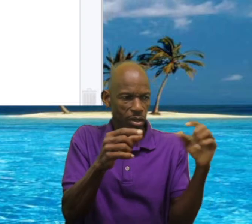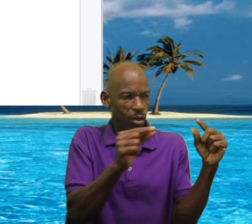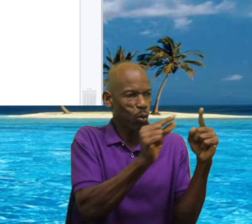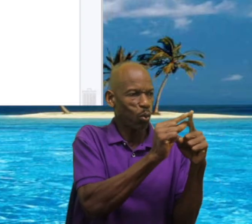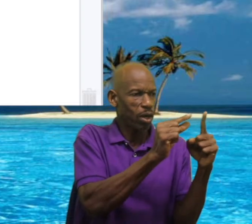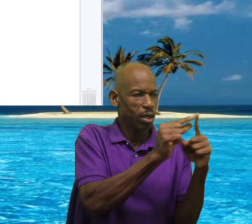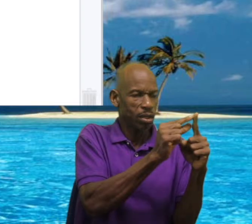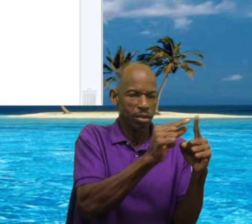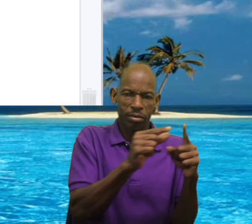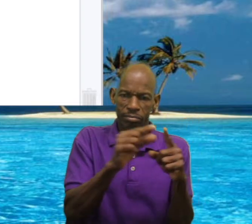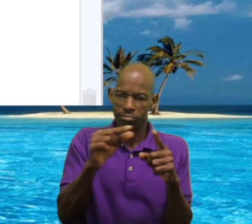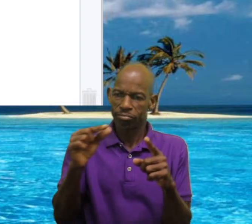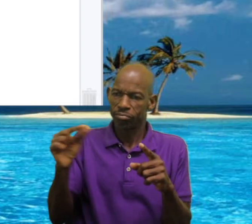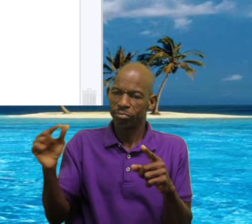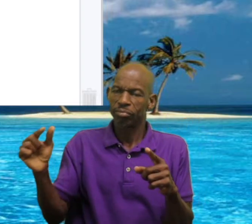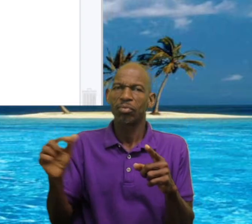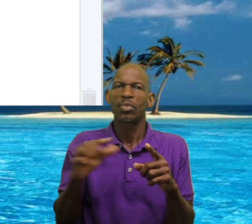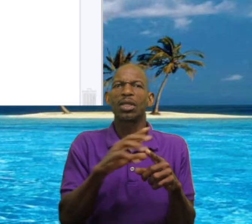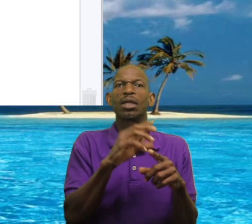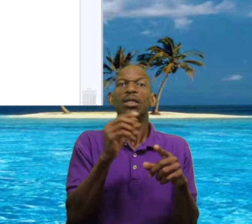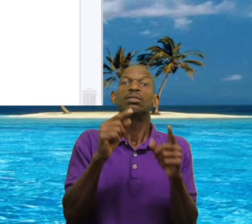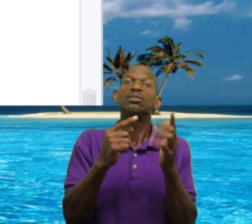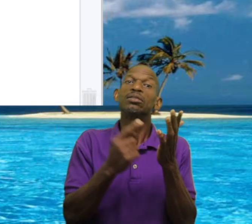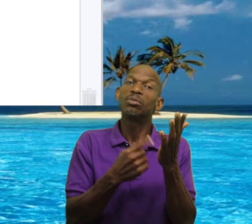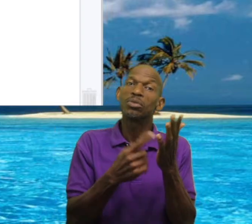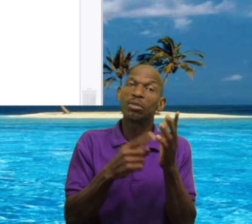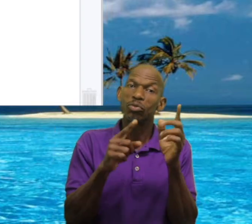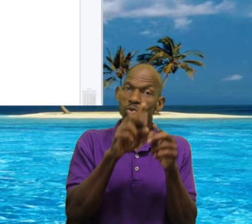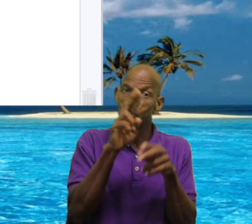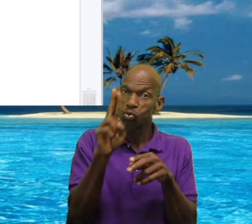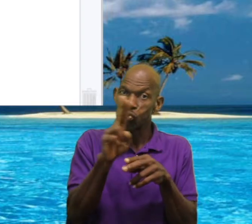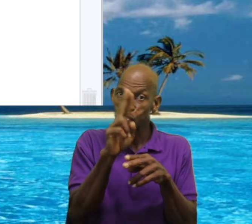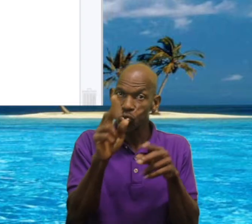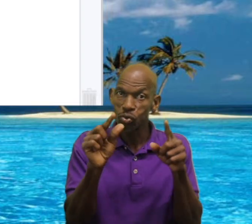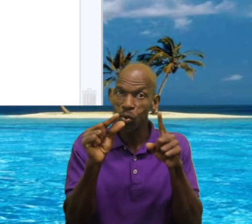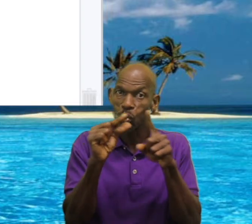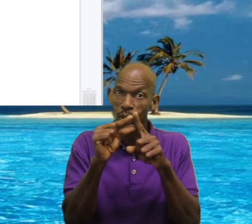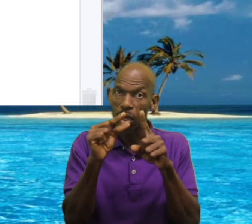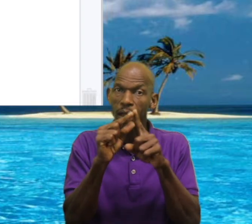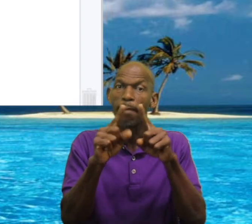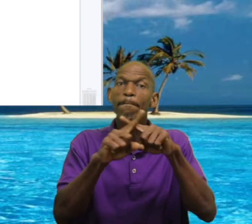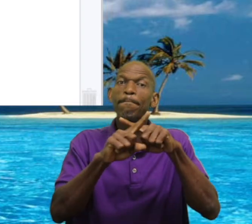and in our lesson today. Last week we used